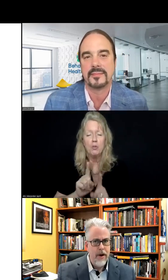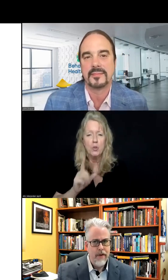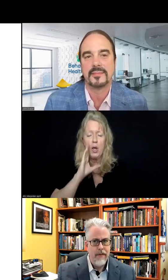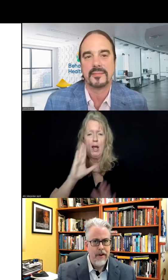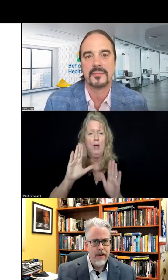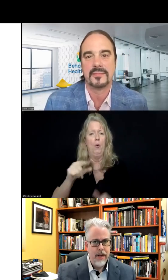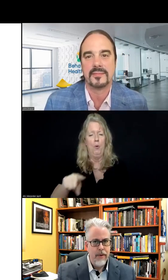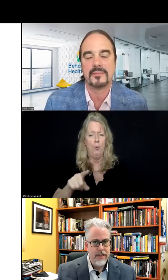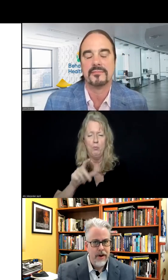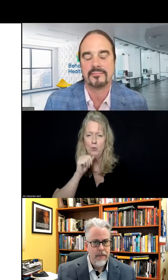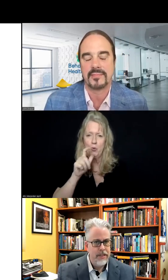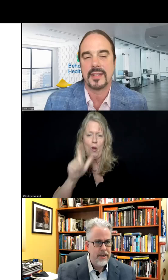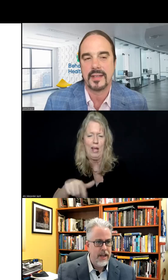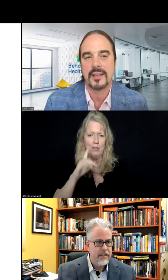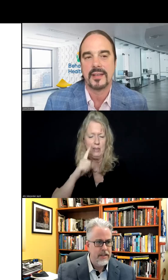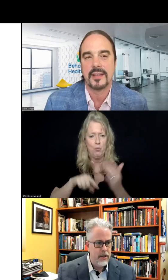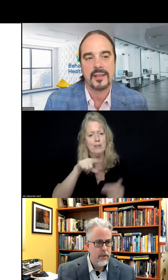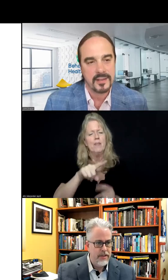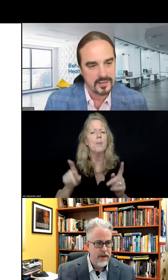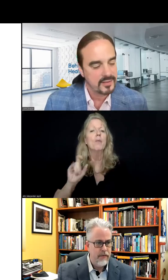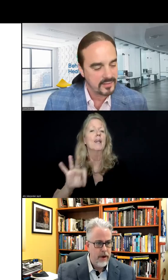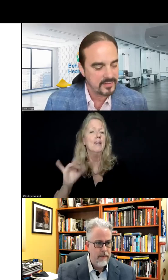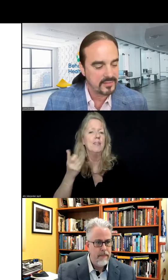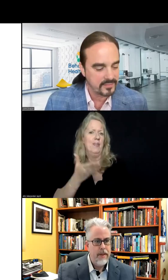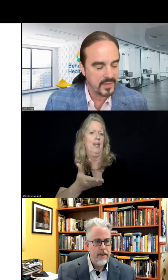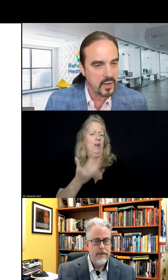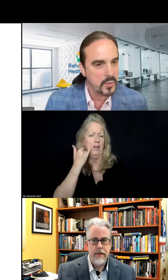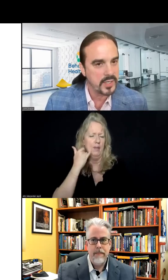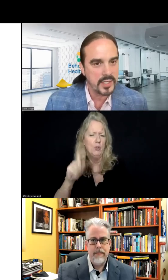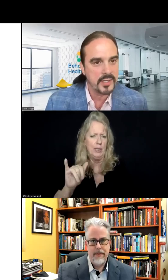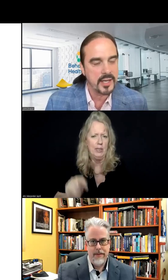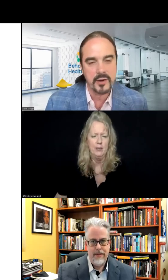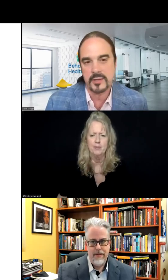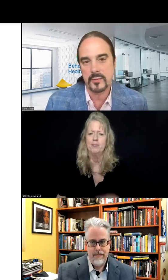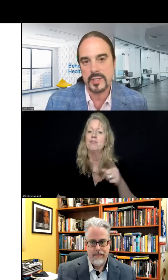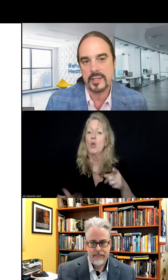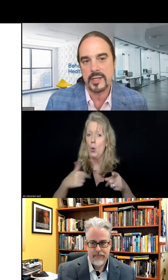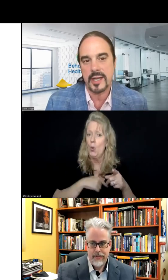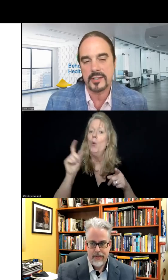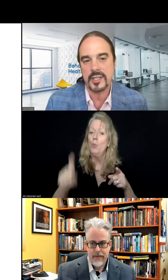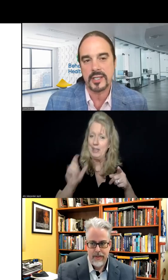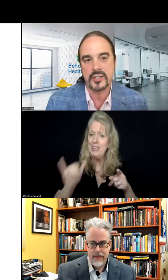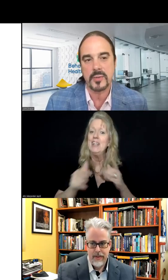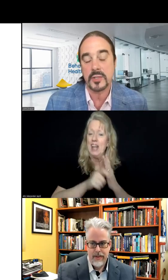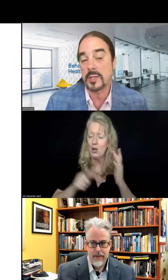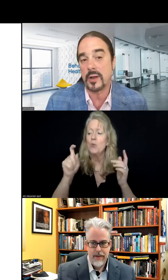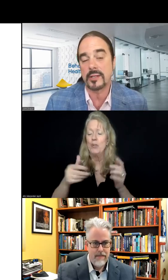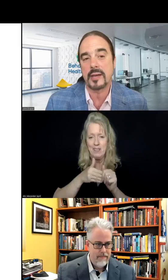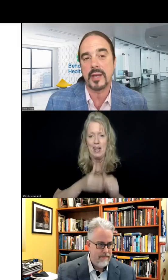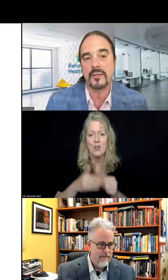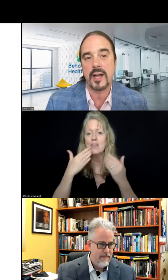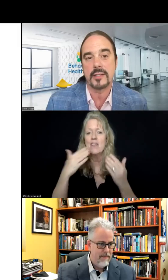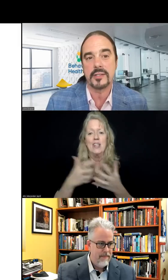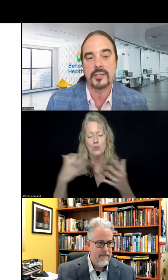hope you don't ever have to need what's in there, but just in case, it's a tool that's there for you. Oh, we need that article. We need the guidance. Thank you so much. We don't